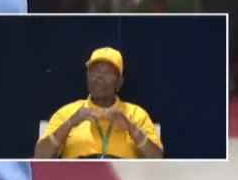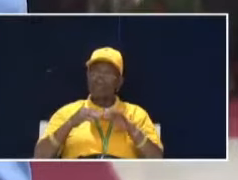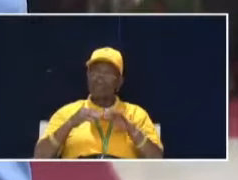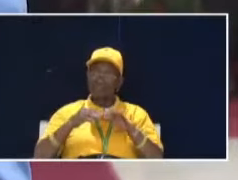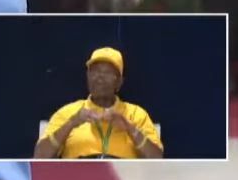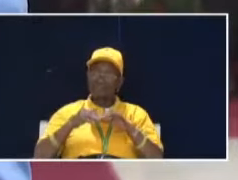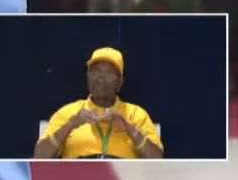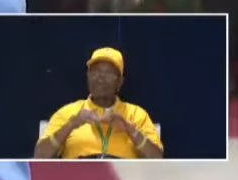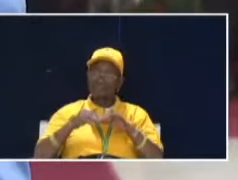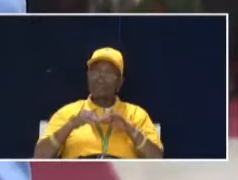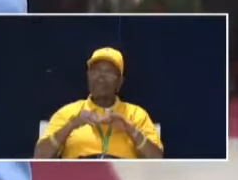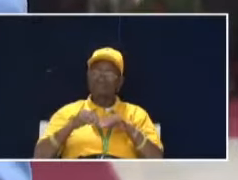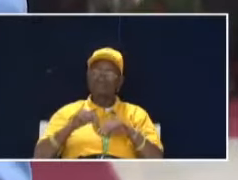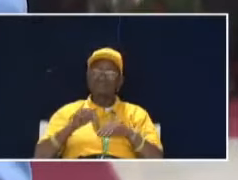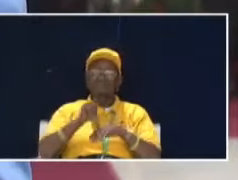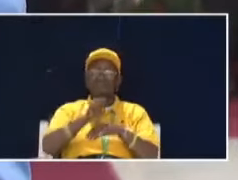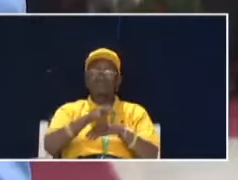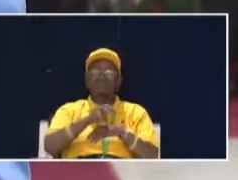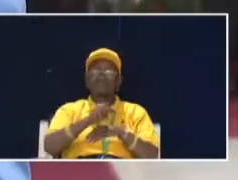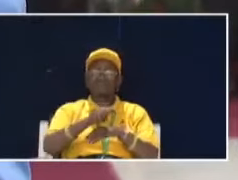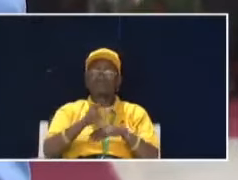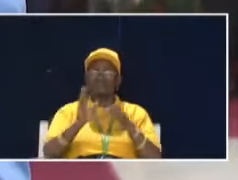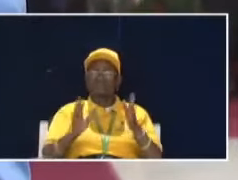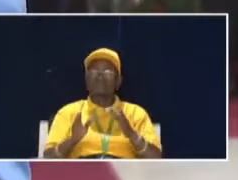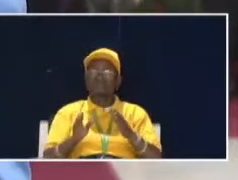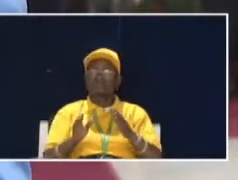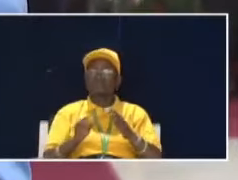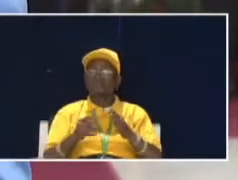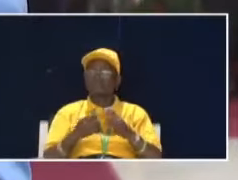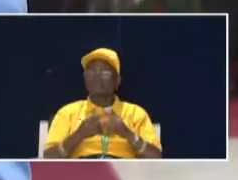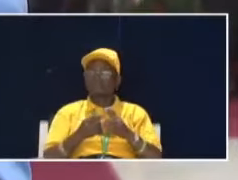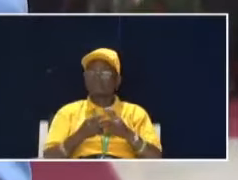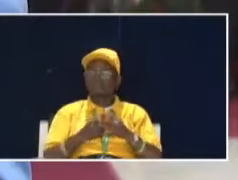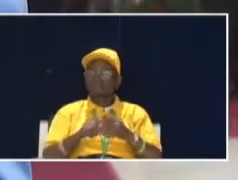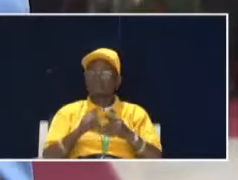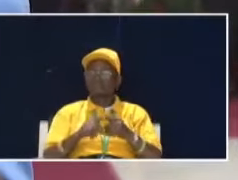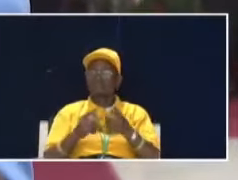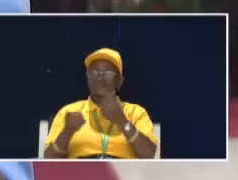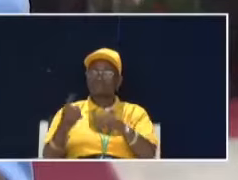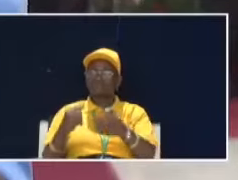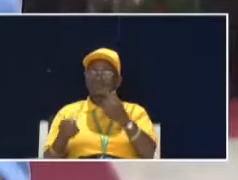And the counselors can begin to come now.